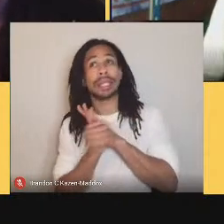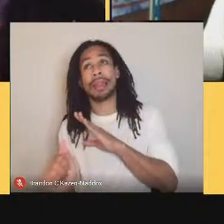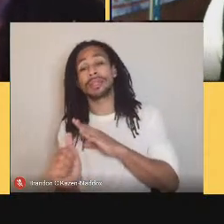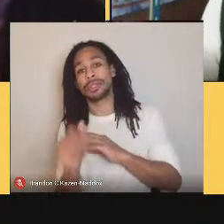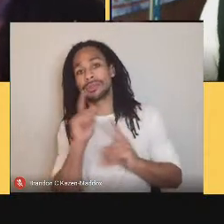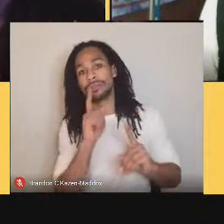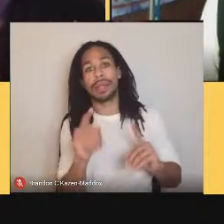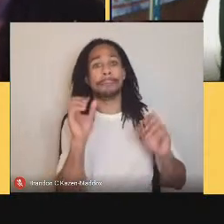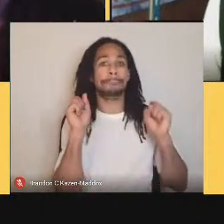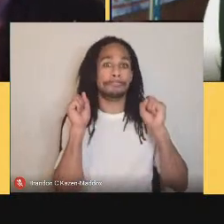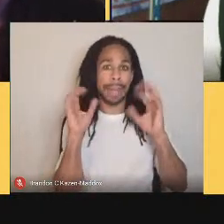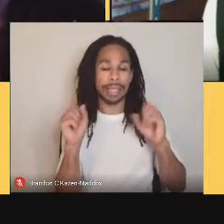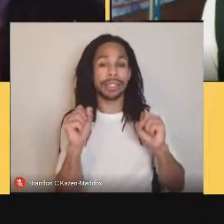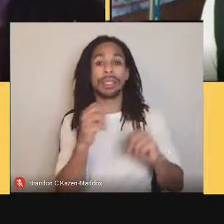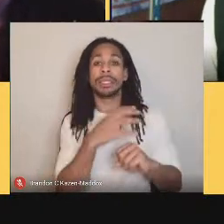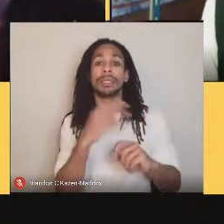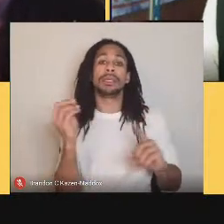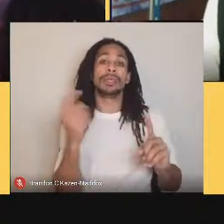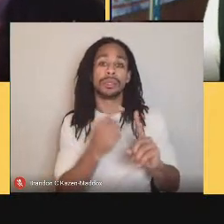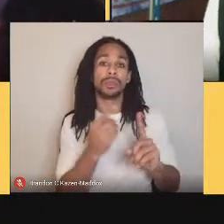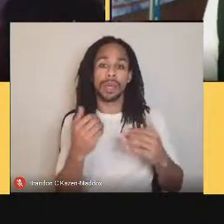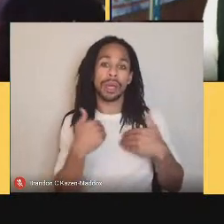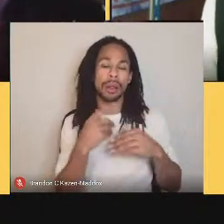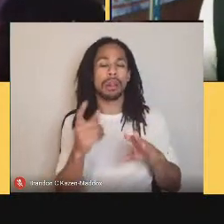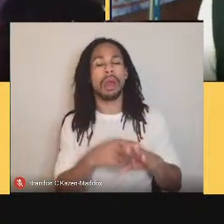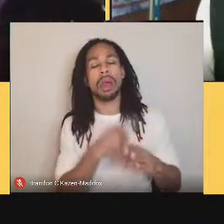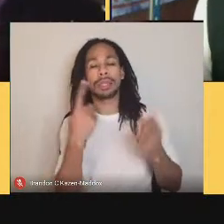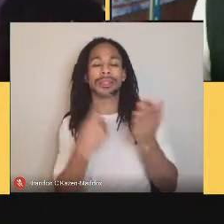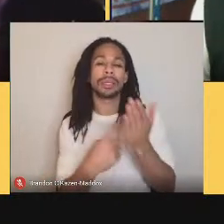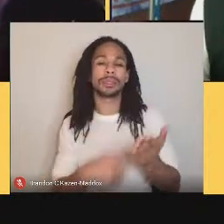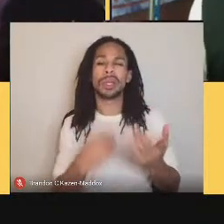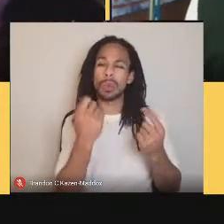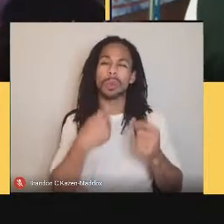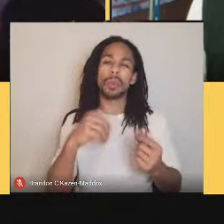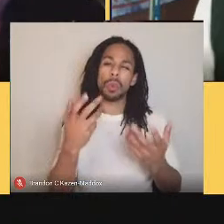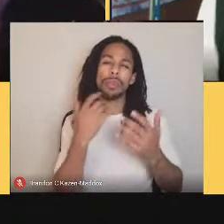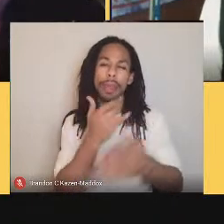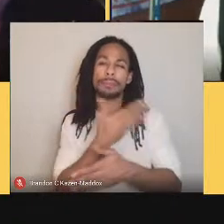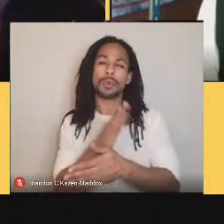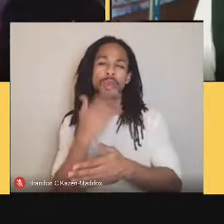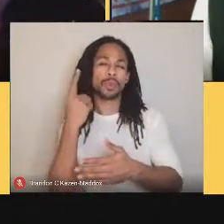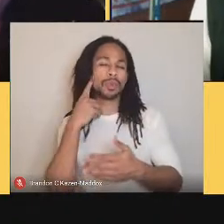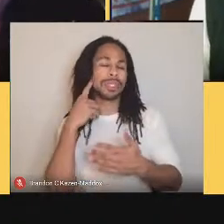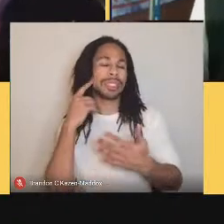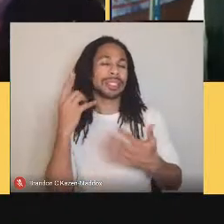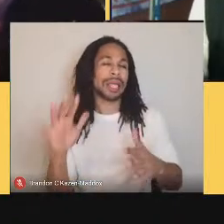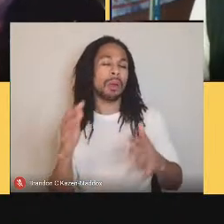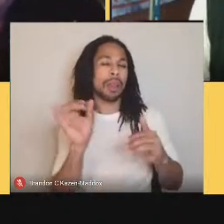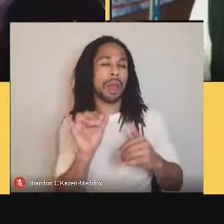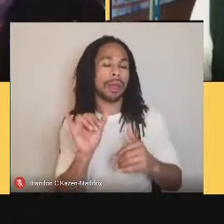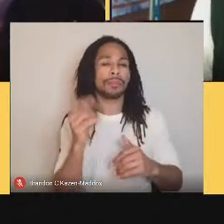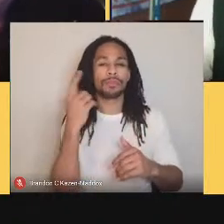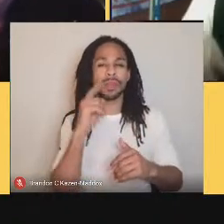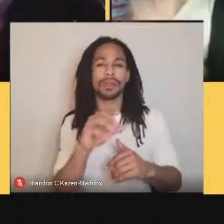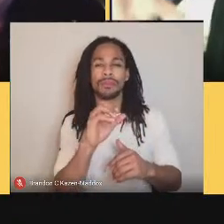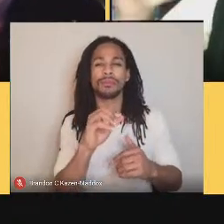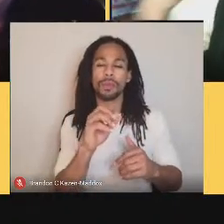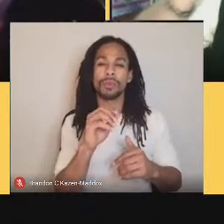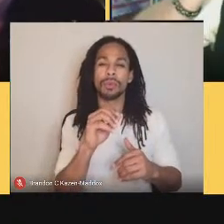amazing. We had a very long discussion as far as what we wanted the music to sound like for Swiss and Lali. And in lieu of going with